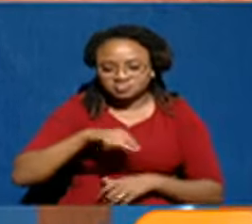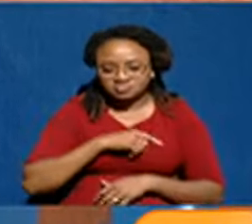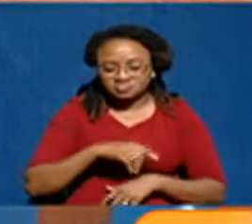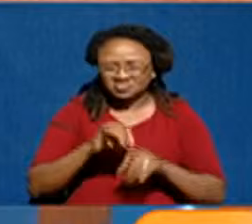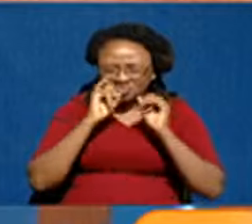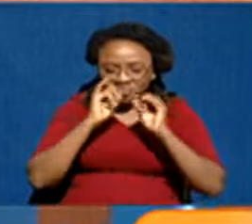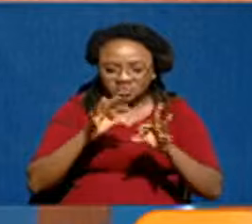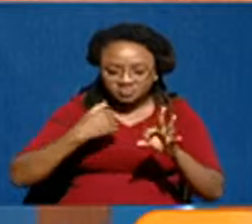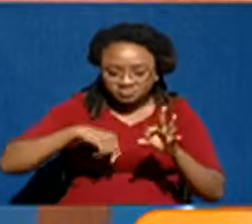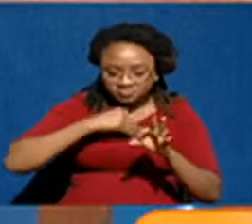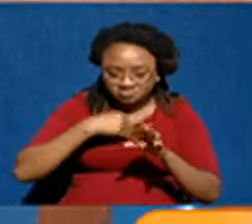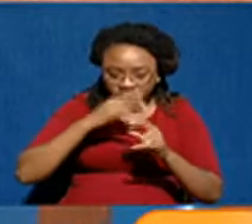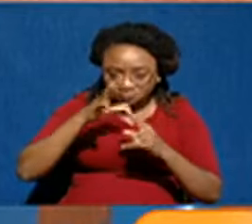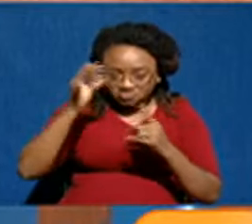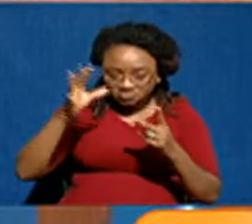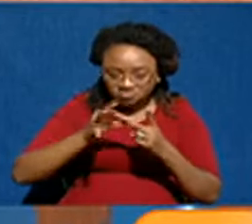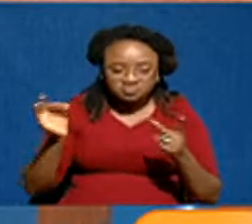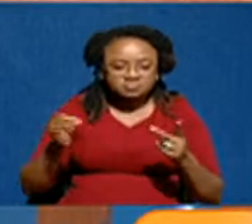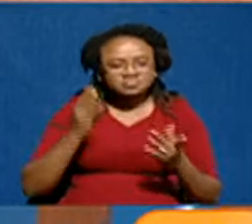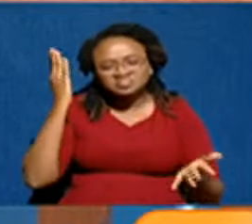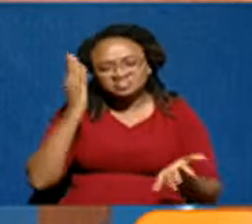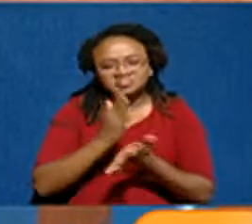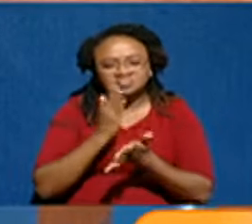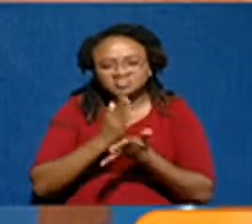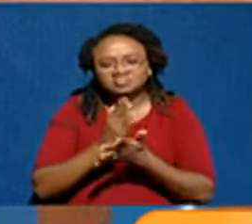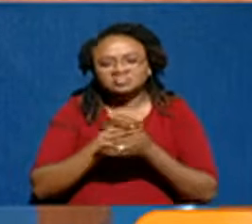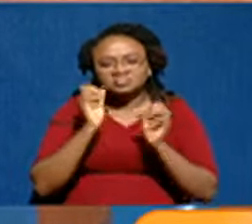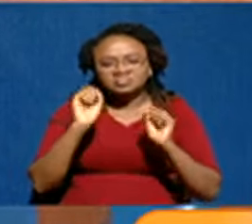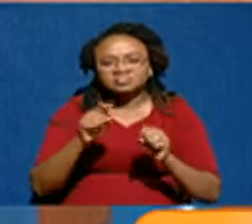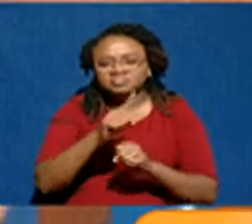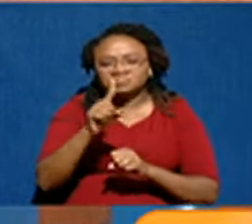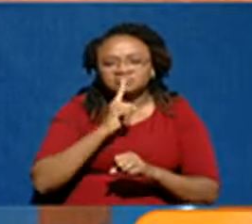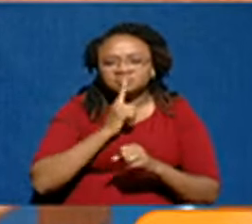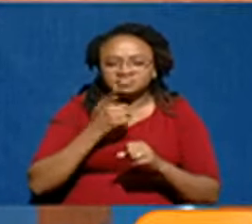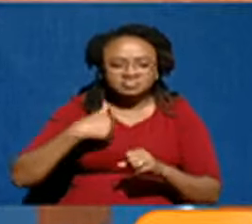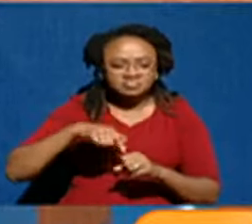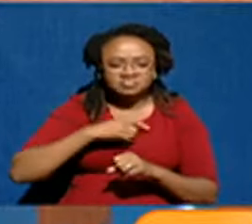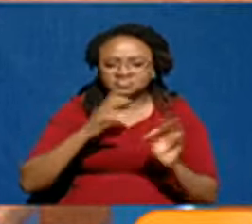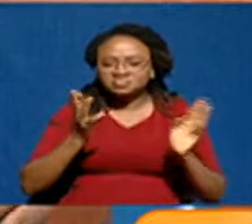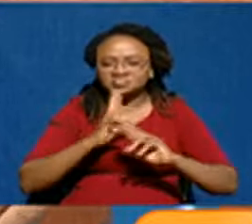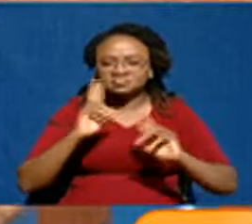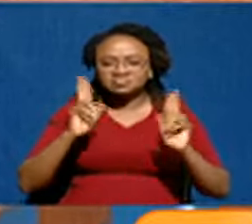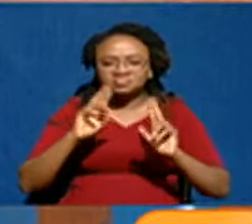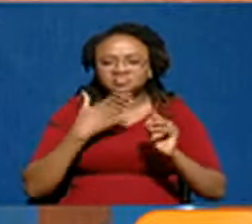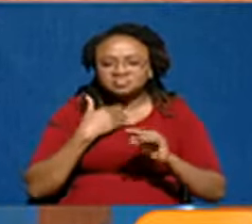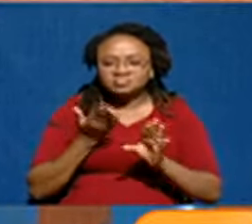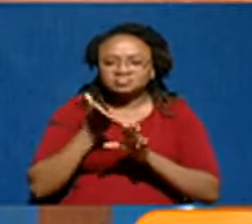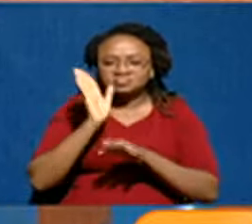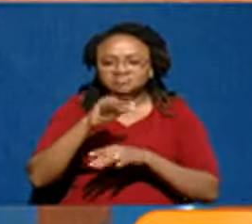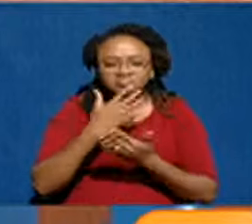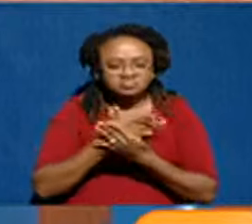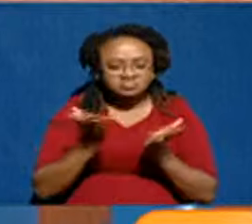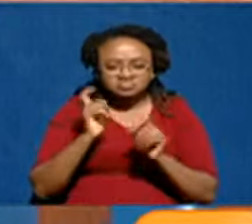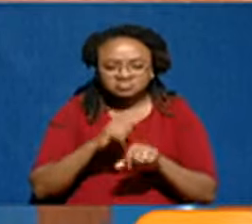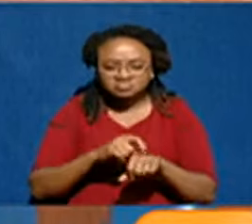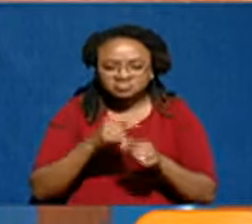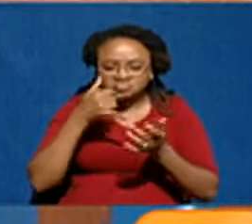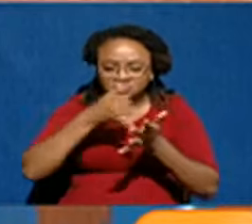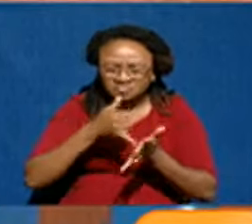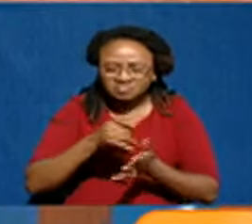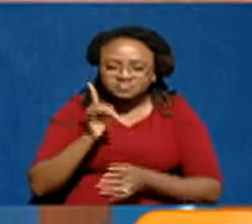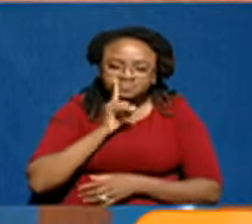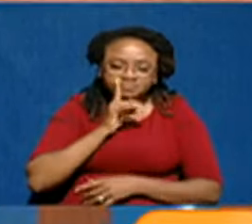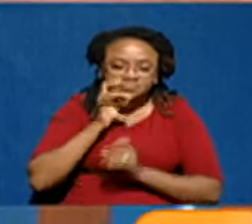us, of course, we would say that even we are ready to go back anytime, including tomorrow, if we are able